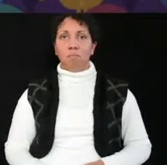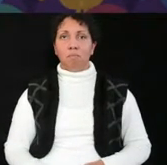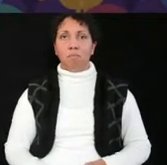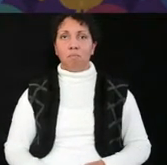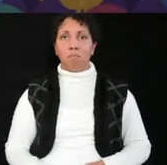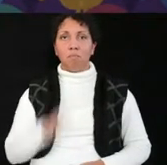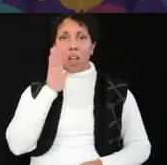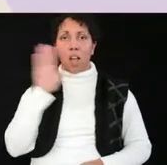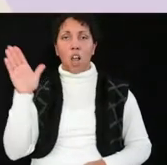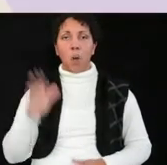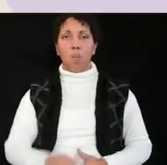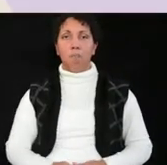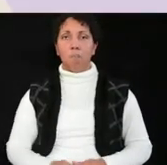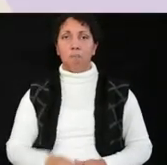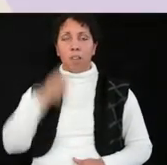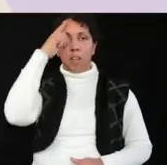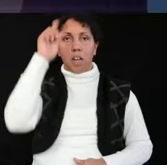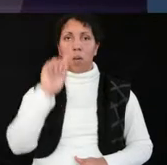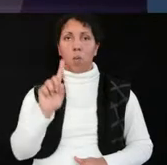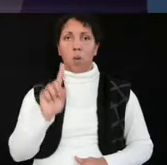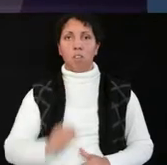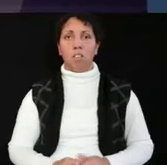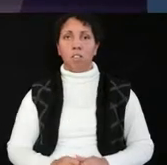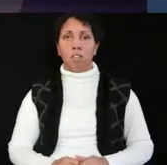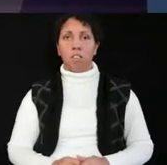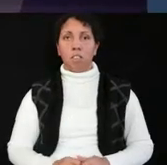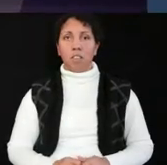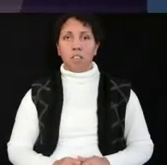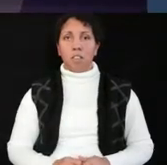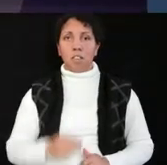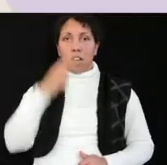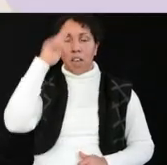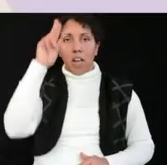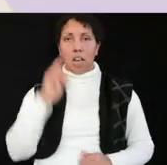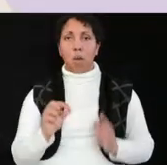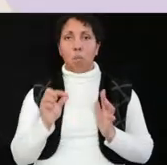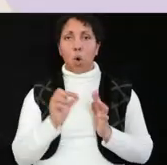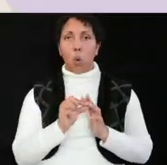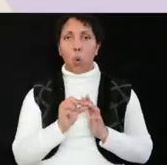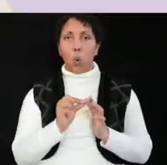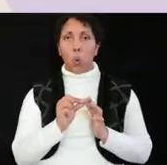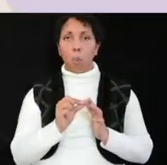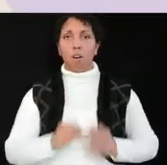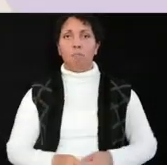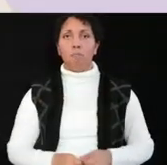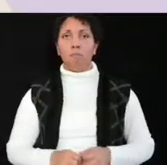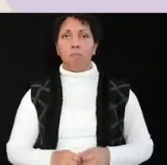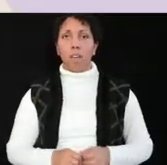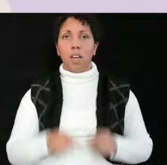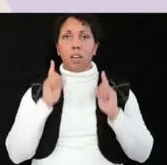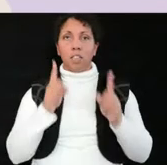Hello, lucky contestant. What is your name? Oob. Oob, what does a teacher